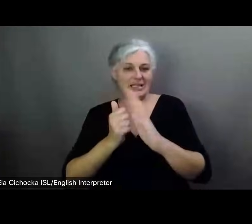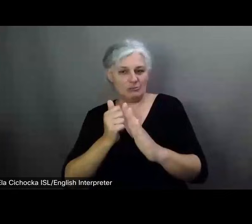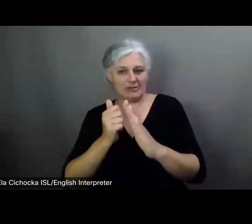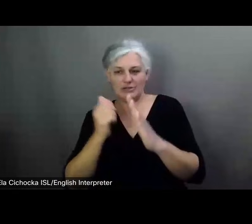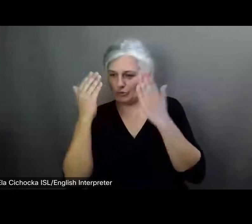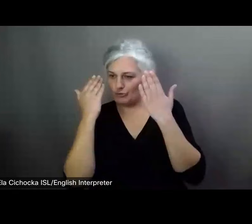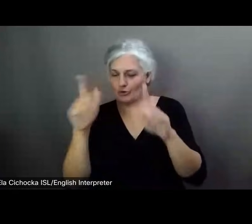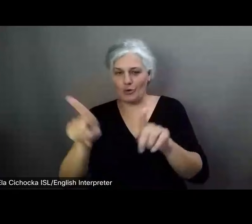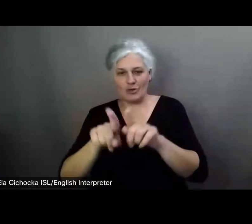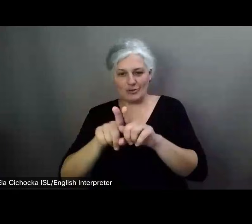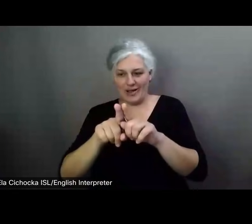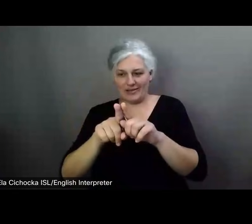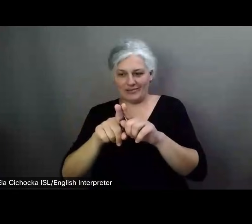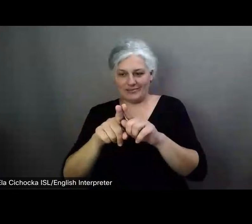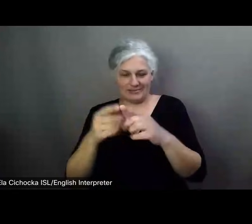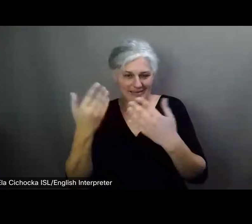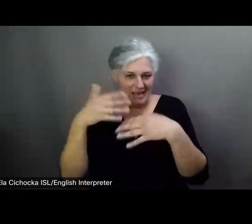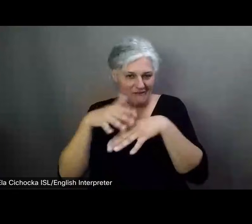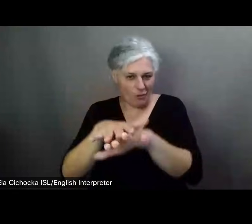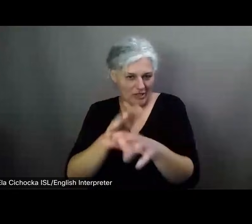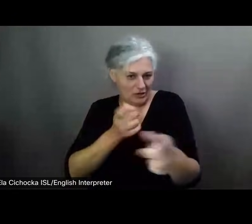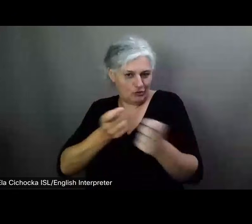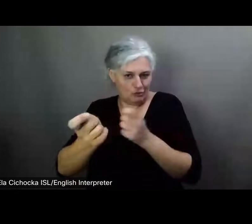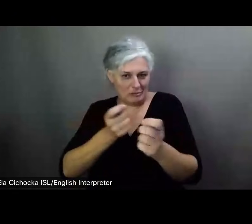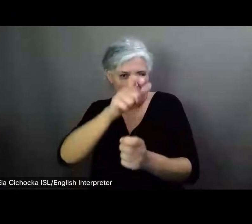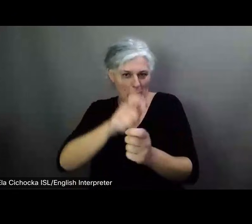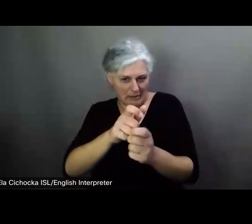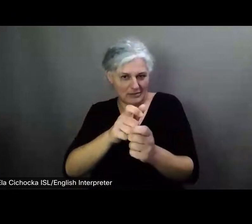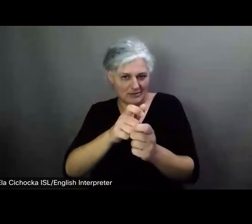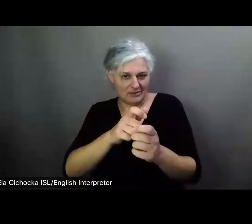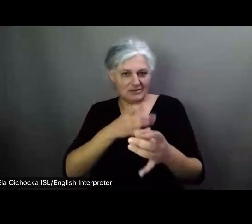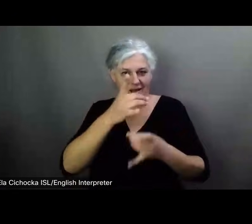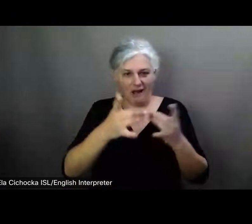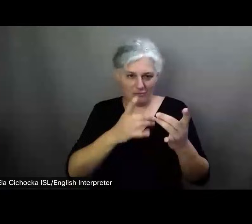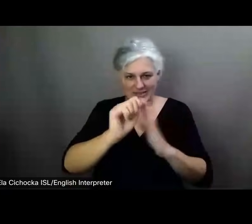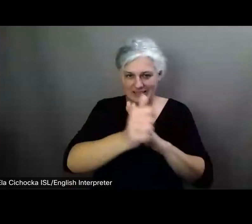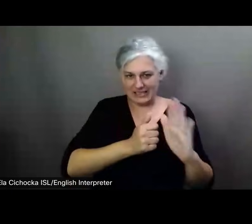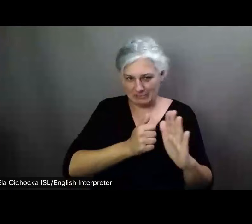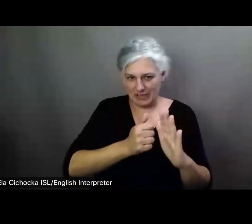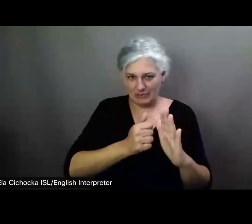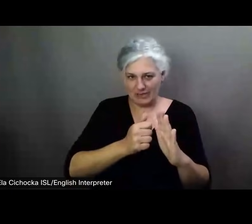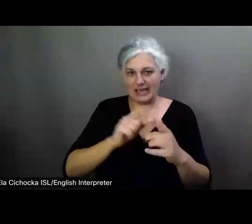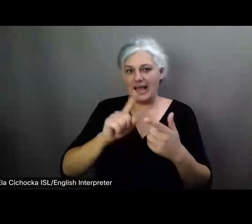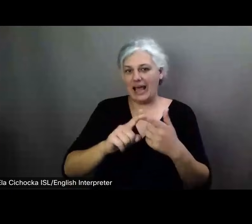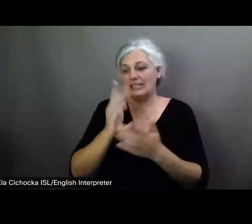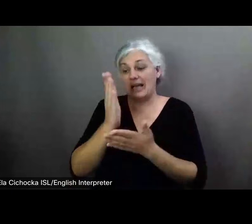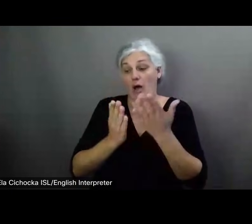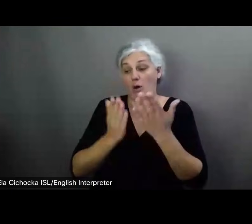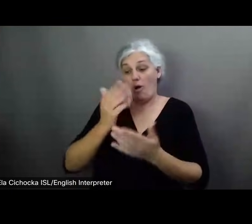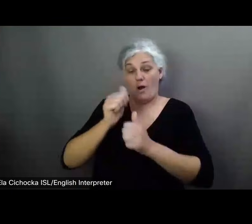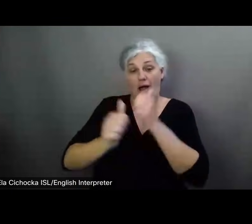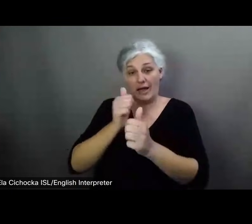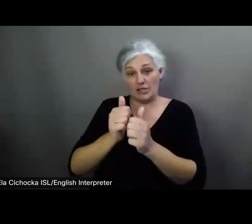into treatments that don't go well and may result in adverse events. And our words and actions and how we respond at that